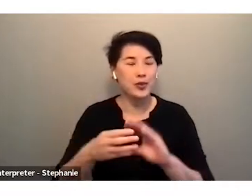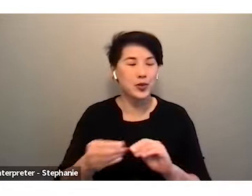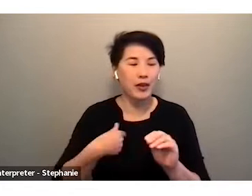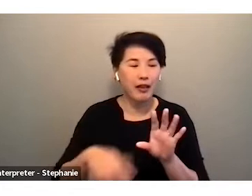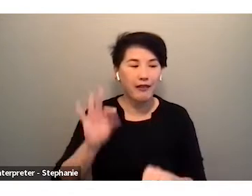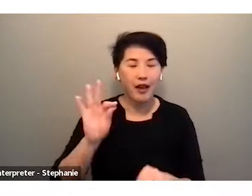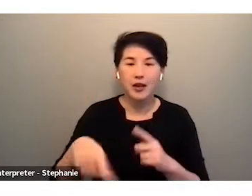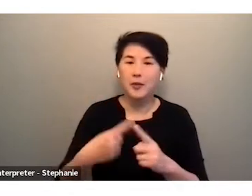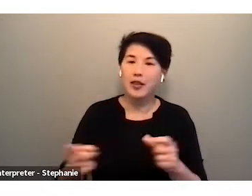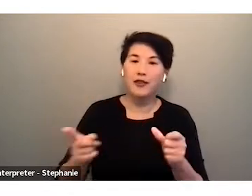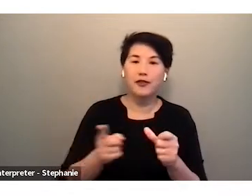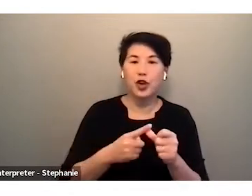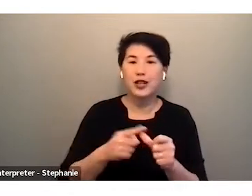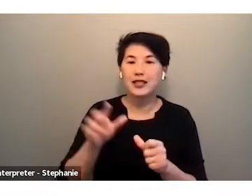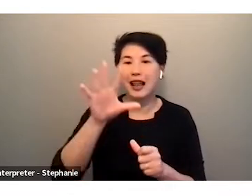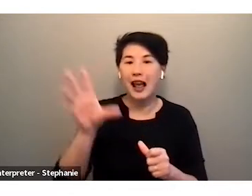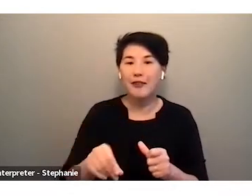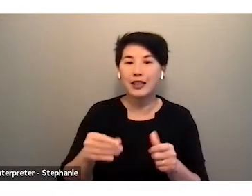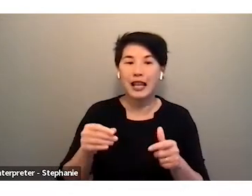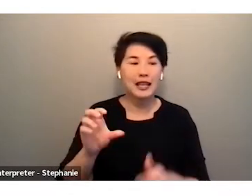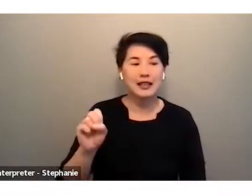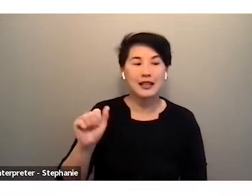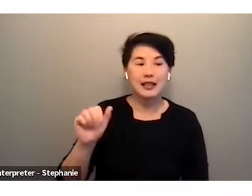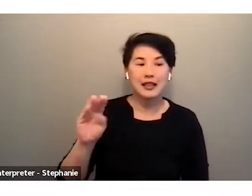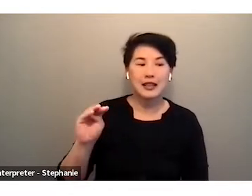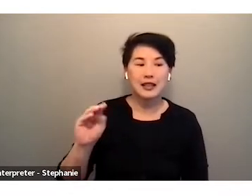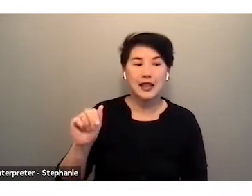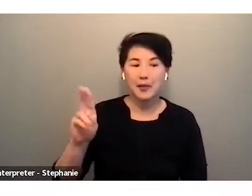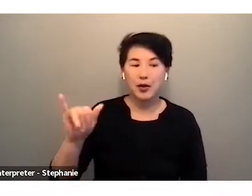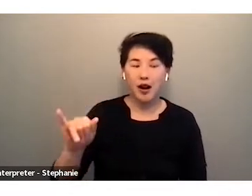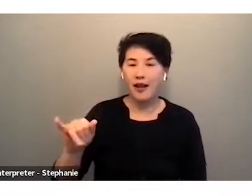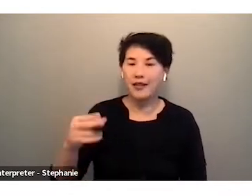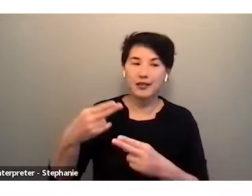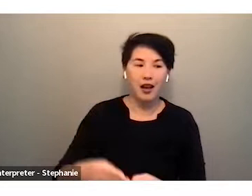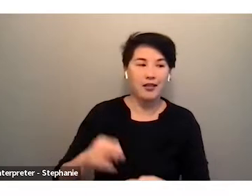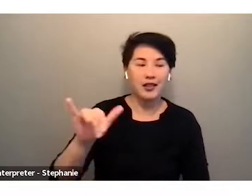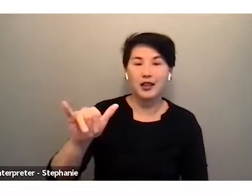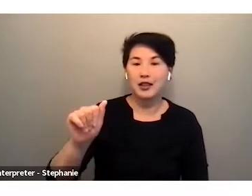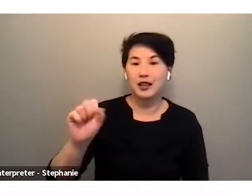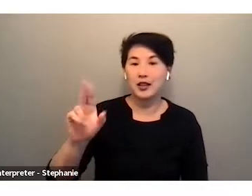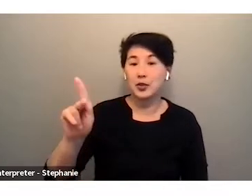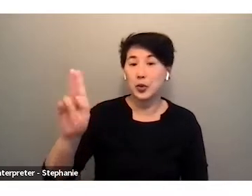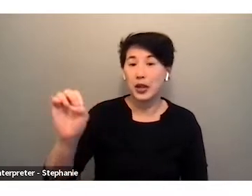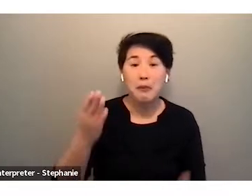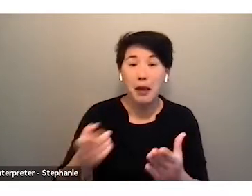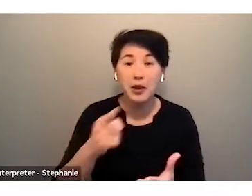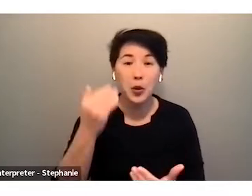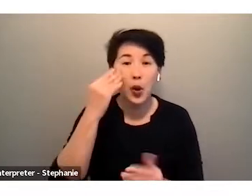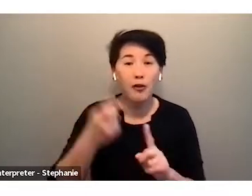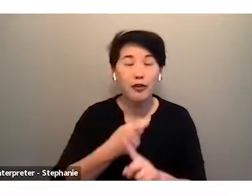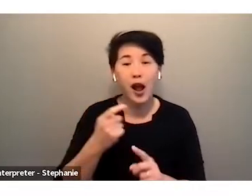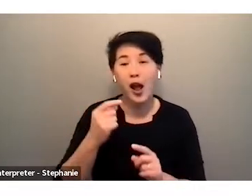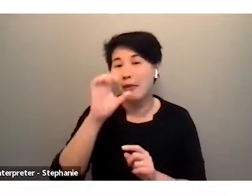first African samurai named Yasuke. Many people may be familiar with it from maybe the anime, but I also heard this